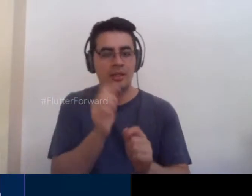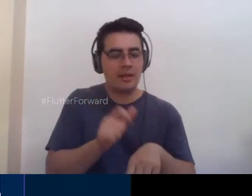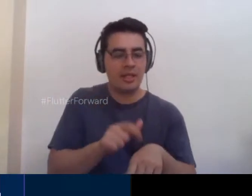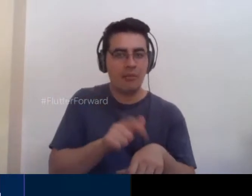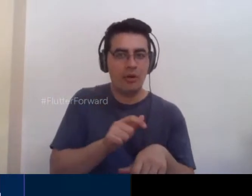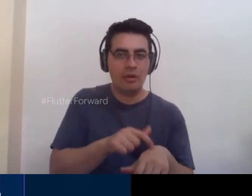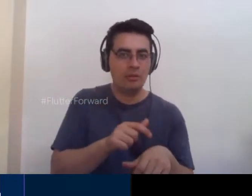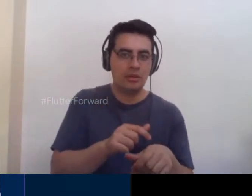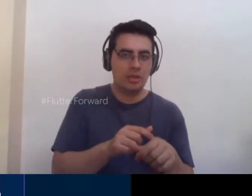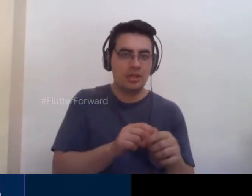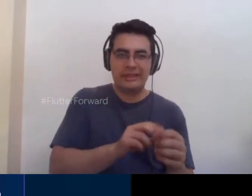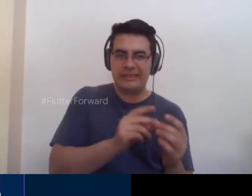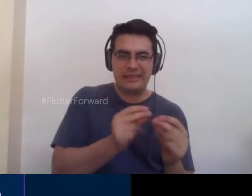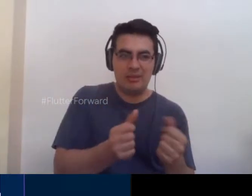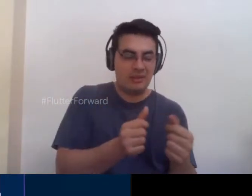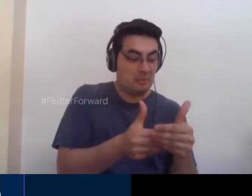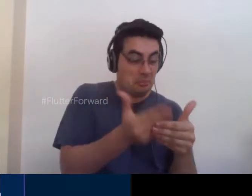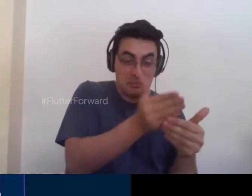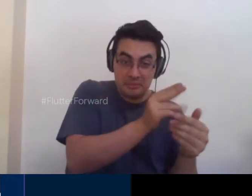end,